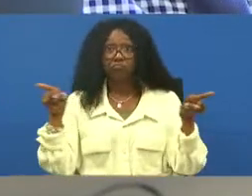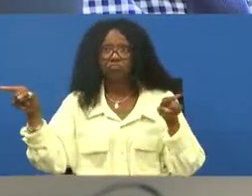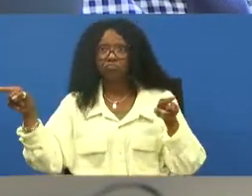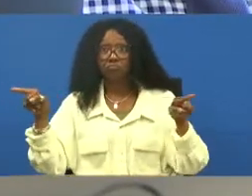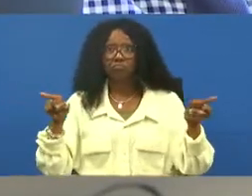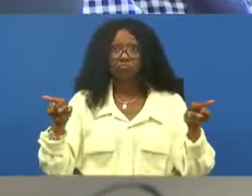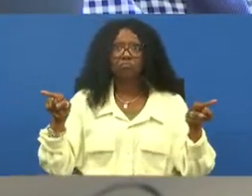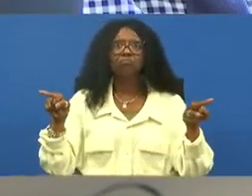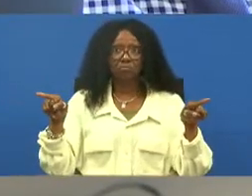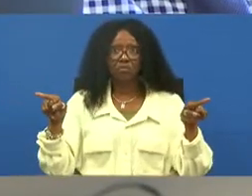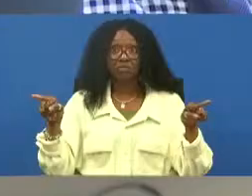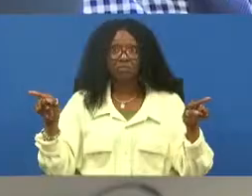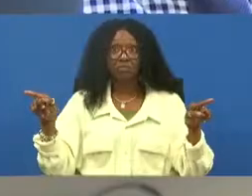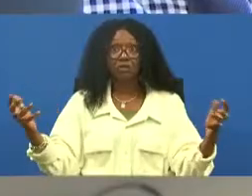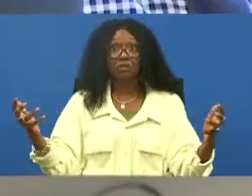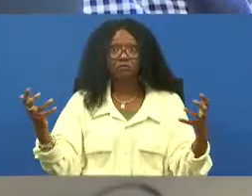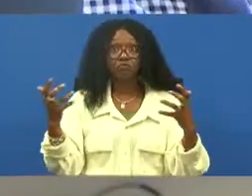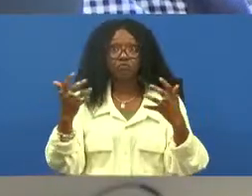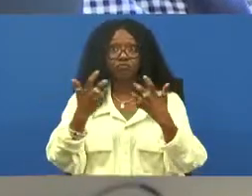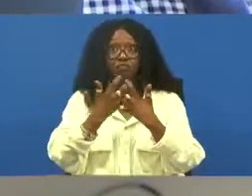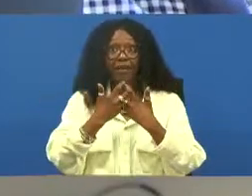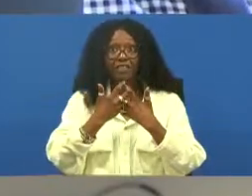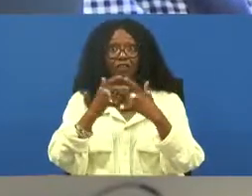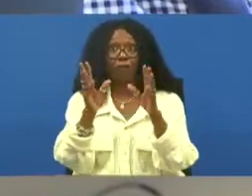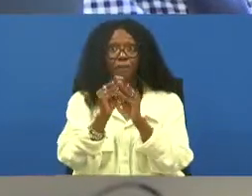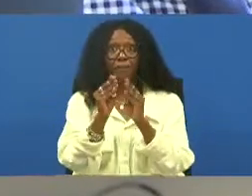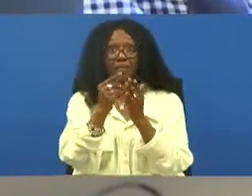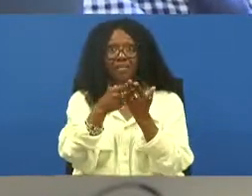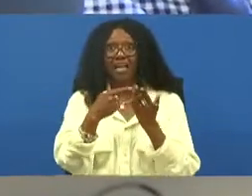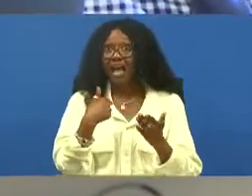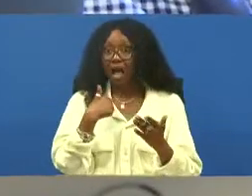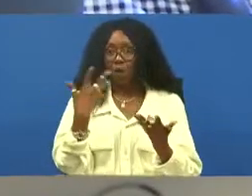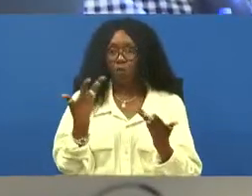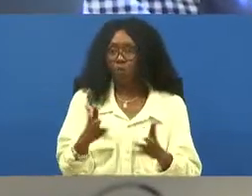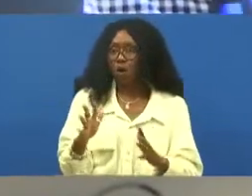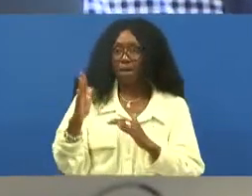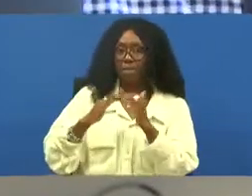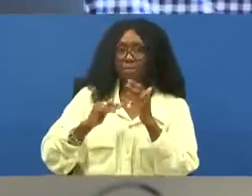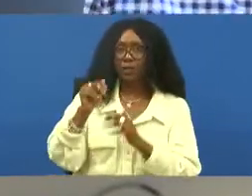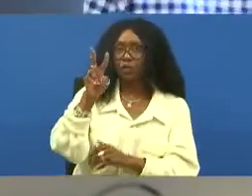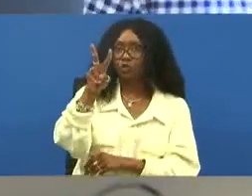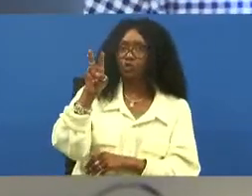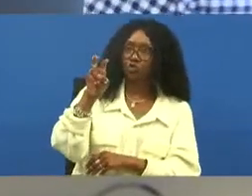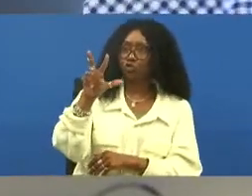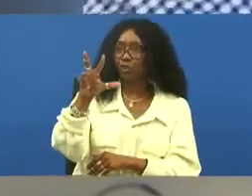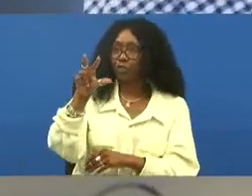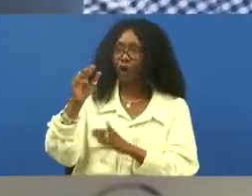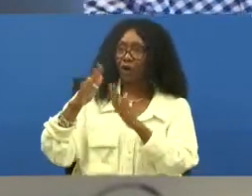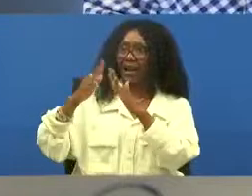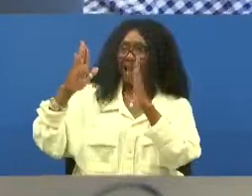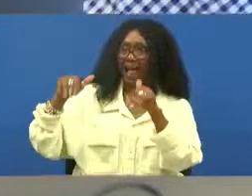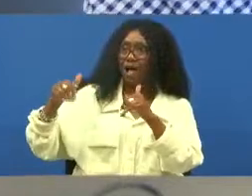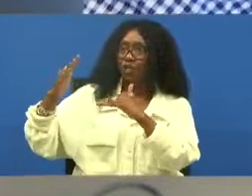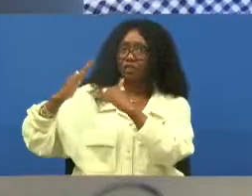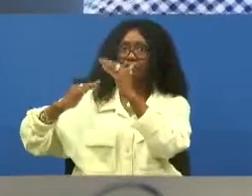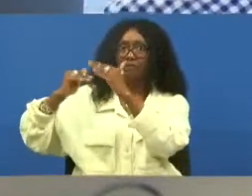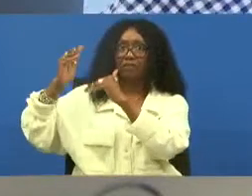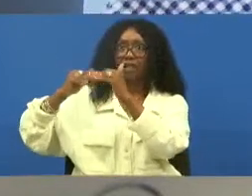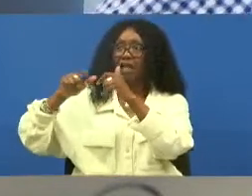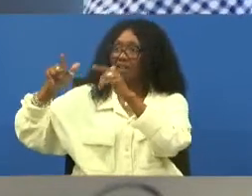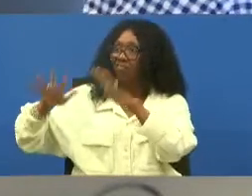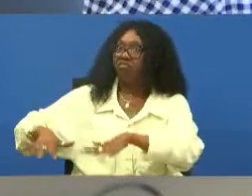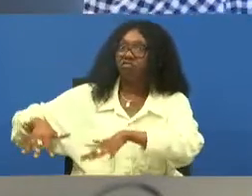community. Because I wouldn't want to build a 230 house, you know, development and they